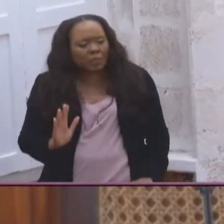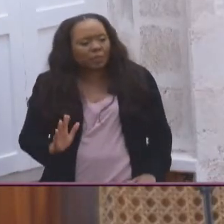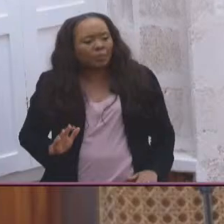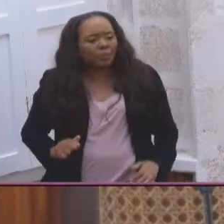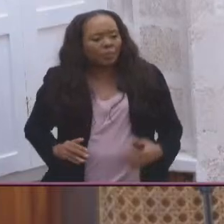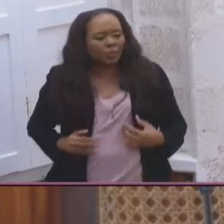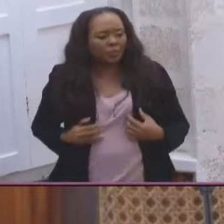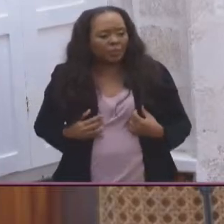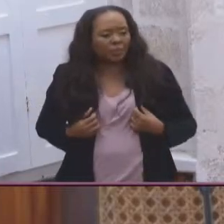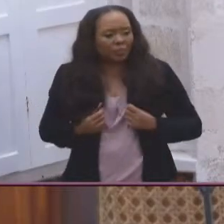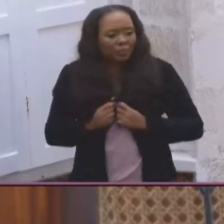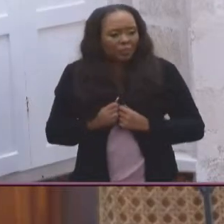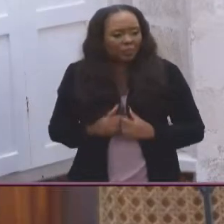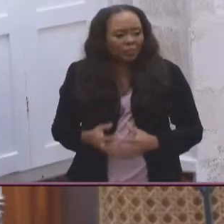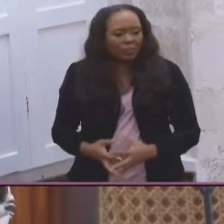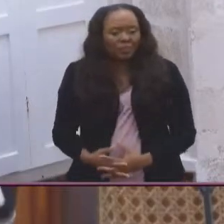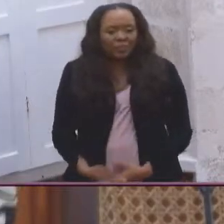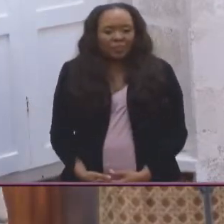obliged.